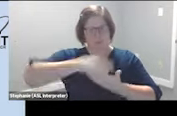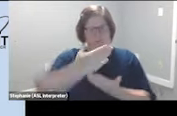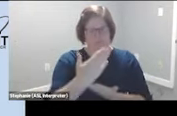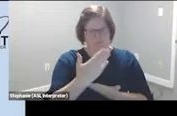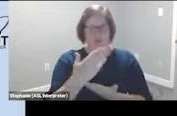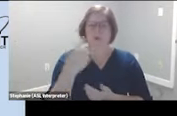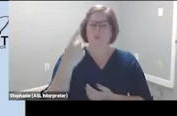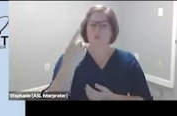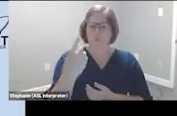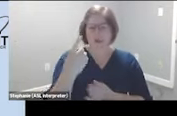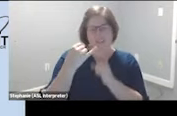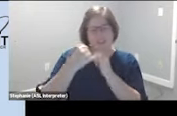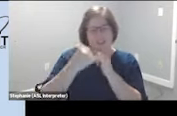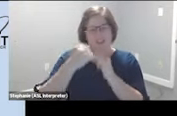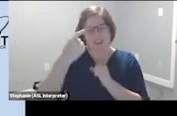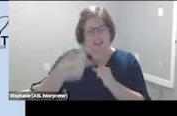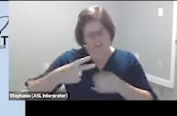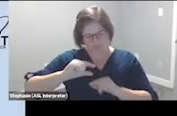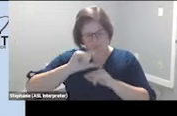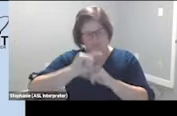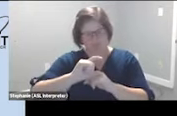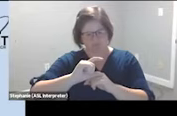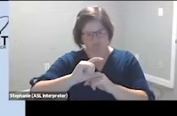height, and is composed of an array of